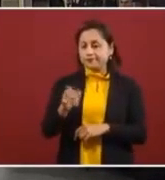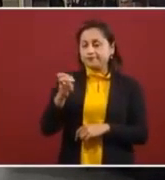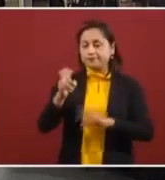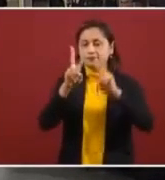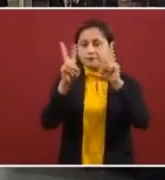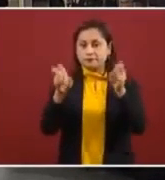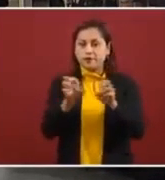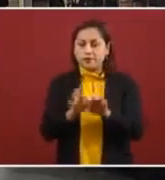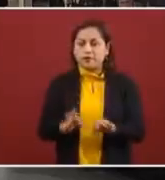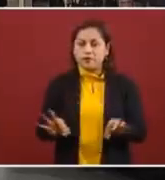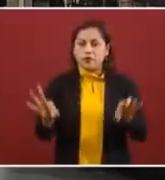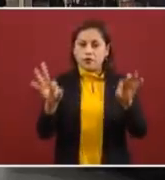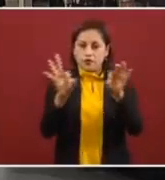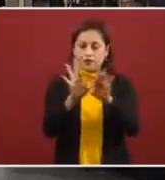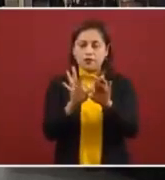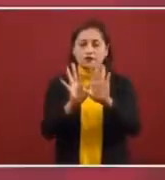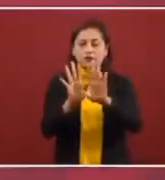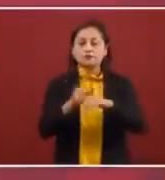important.